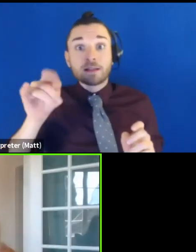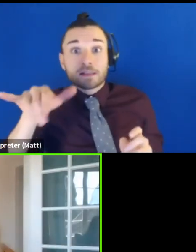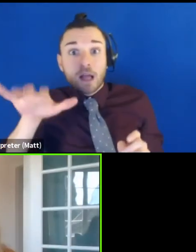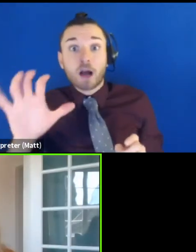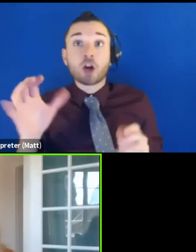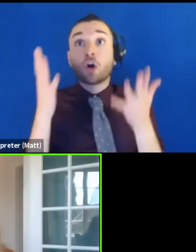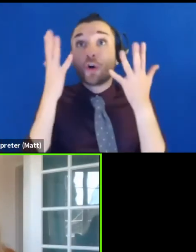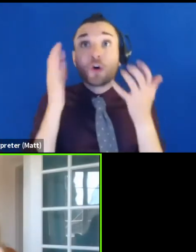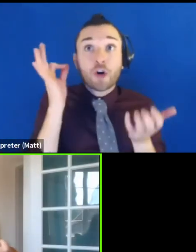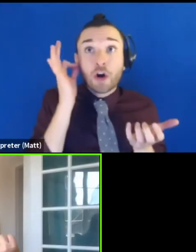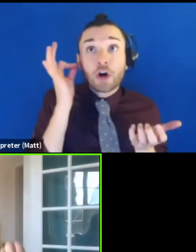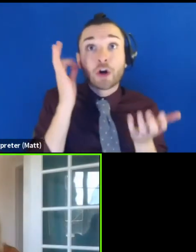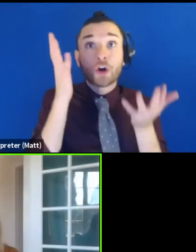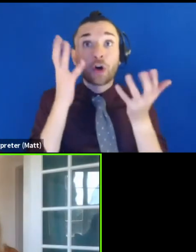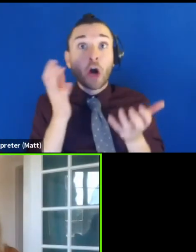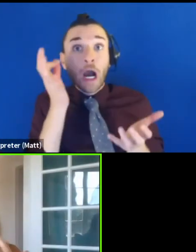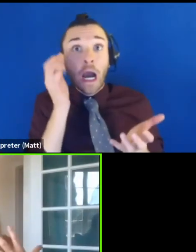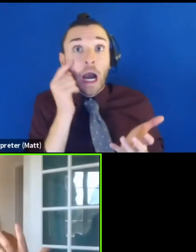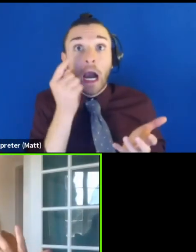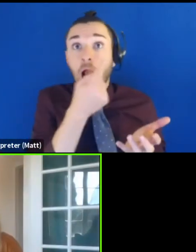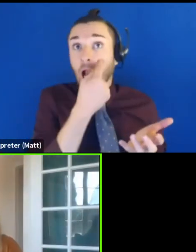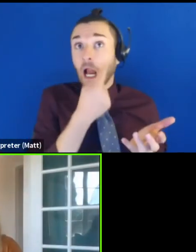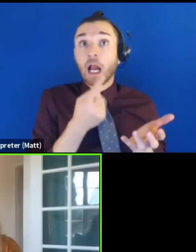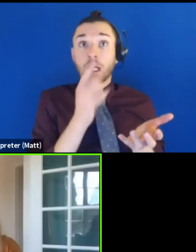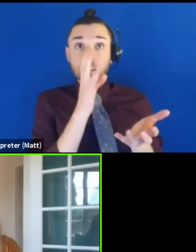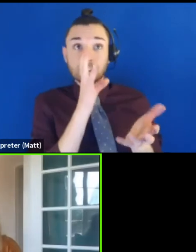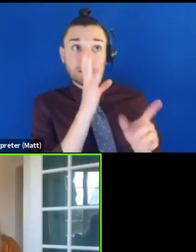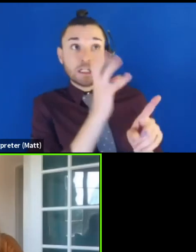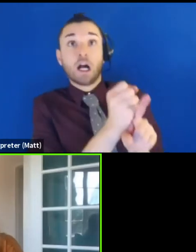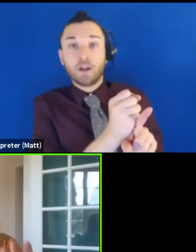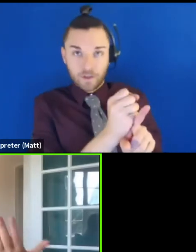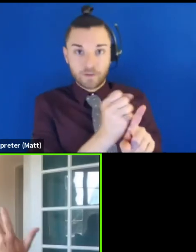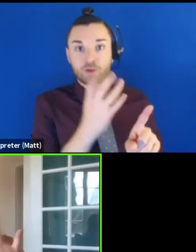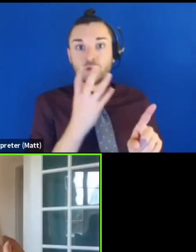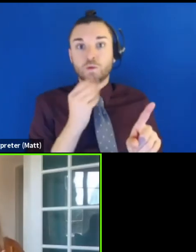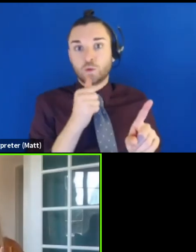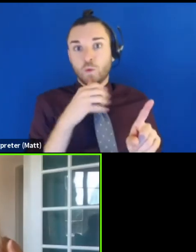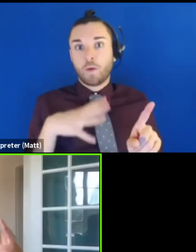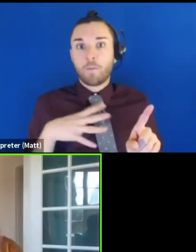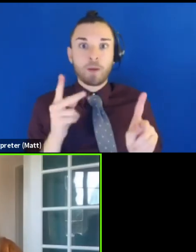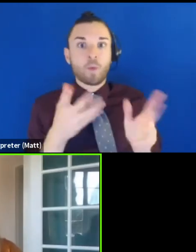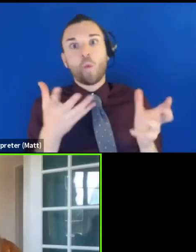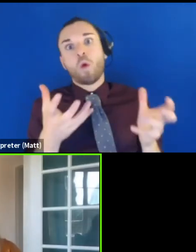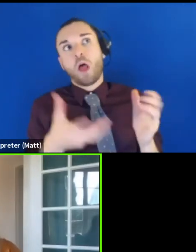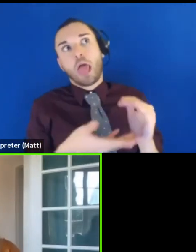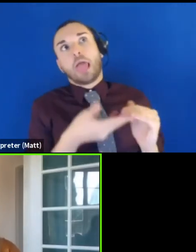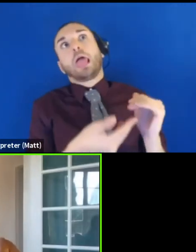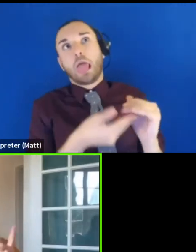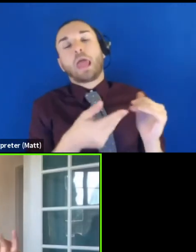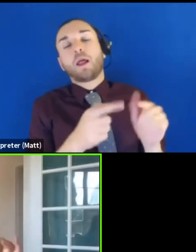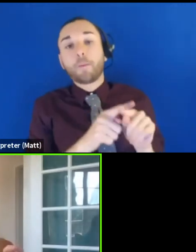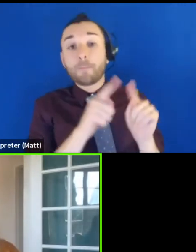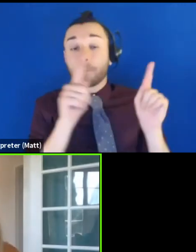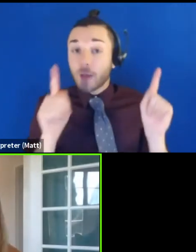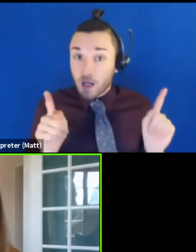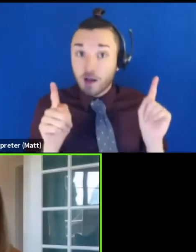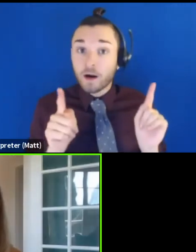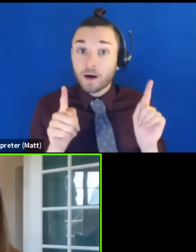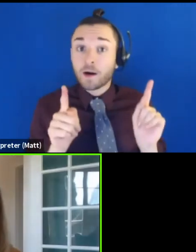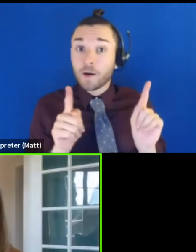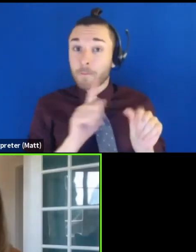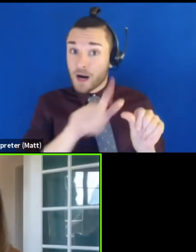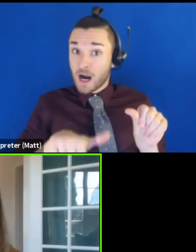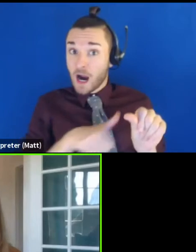you know, seductive Jewish woman. You want to have sex with her, but it's belying, underneath it is a monstrous